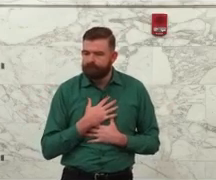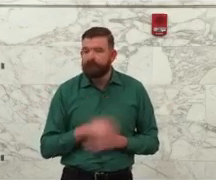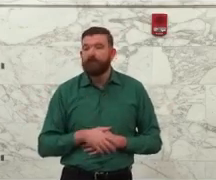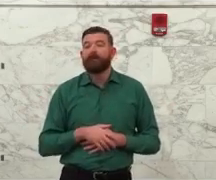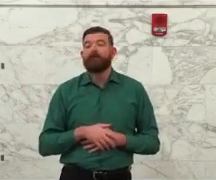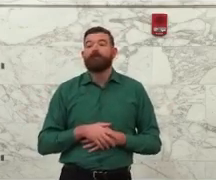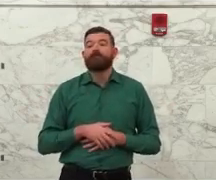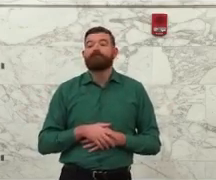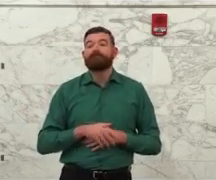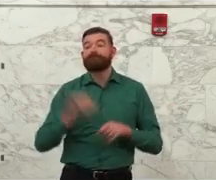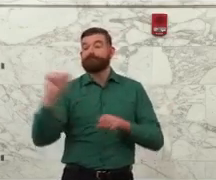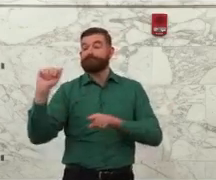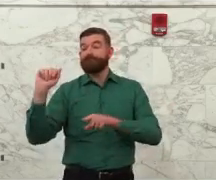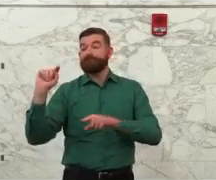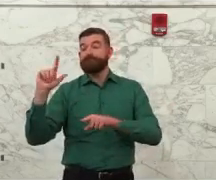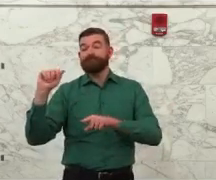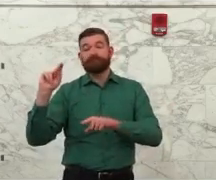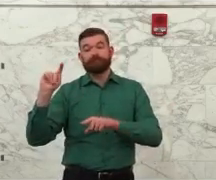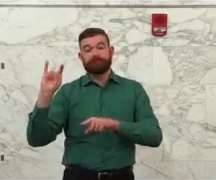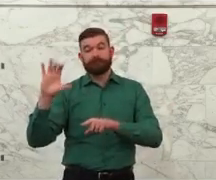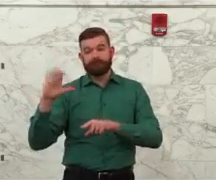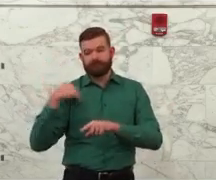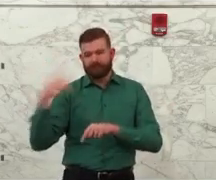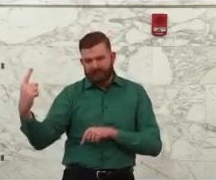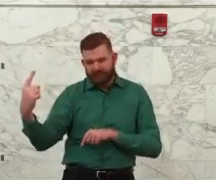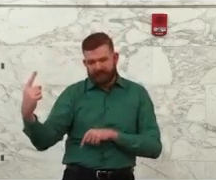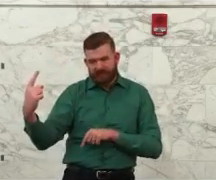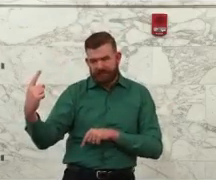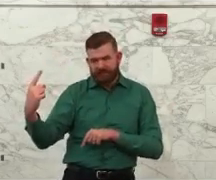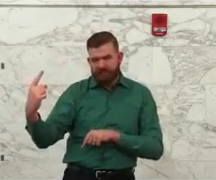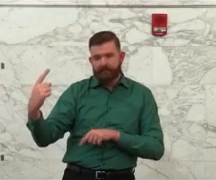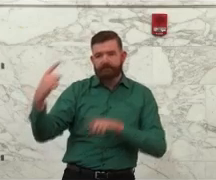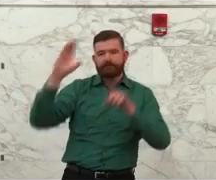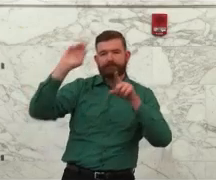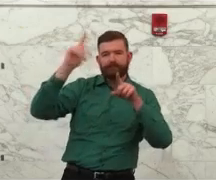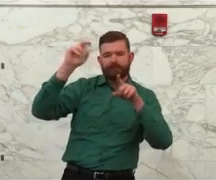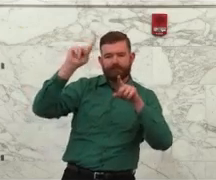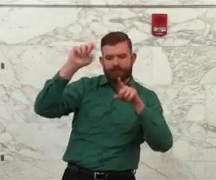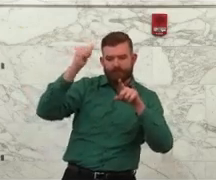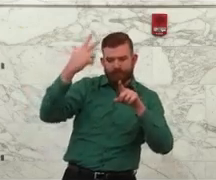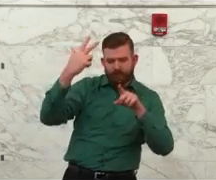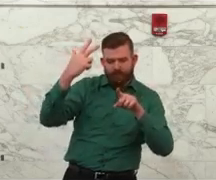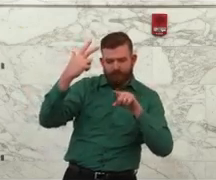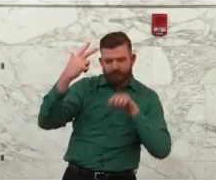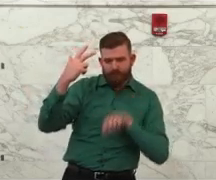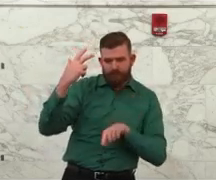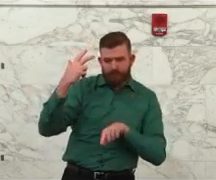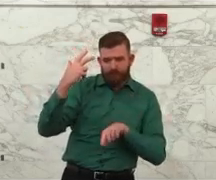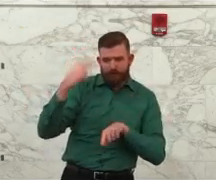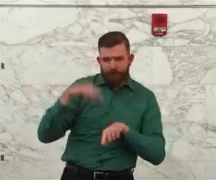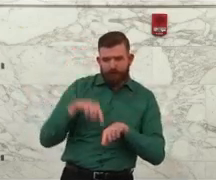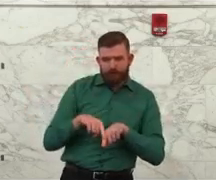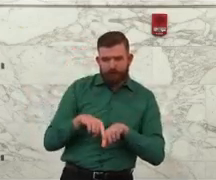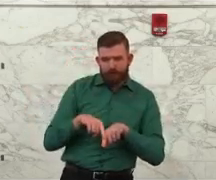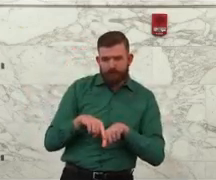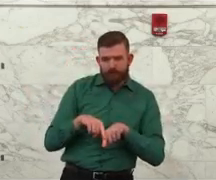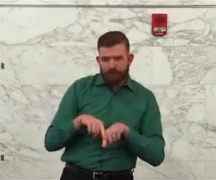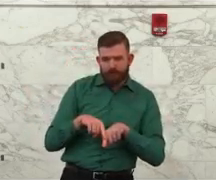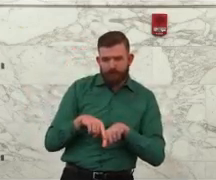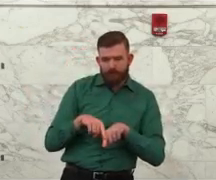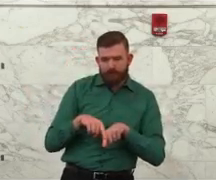Bergen 113, Burlington 4, Camden 3, Cape May